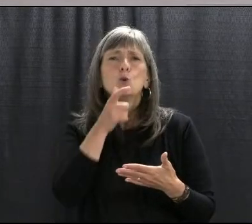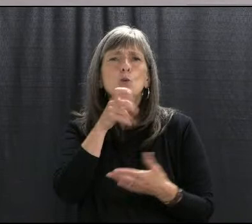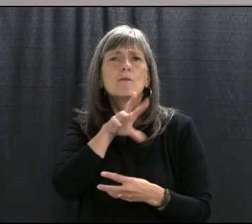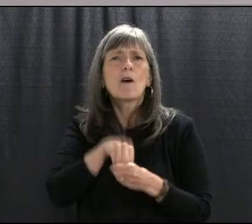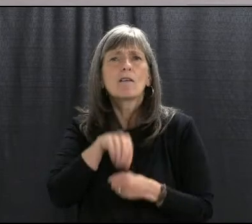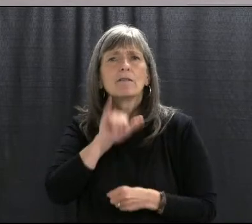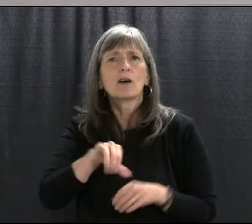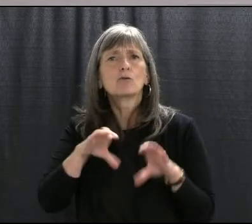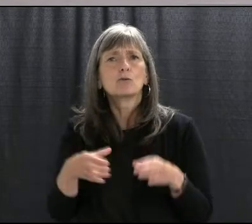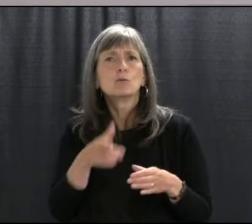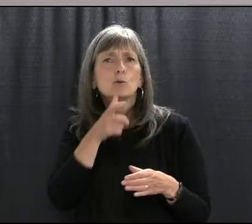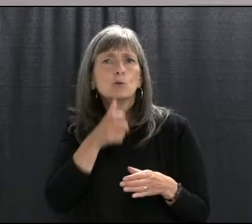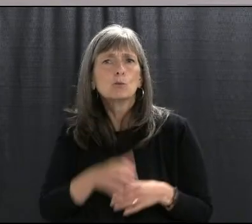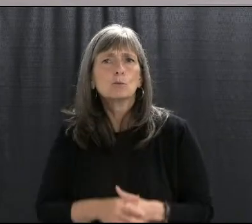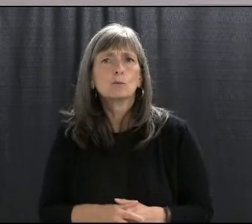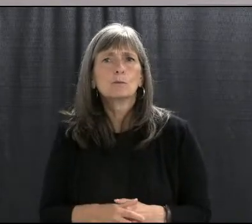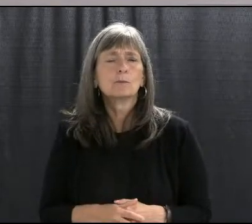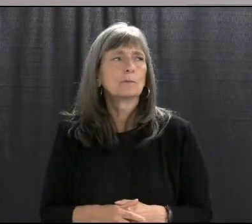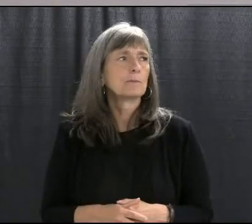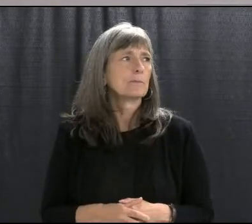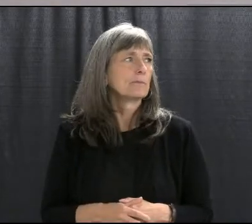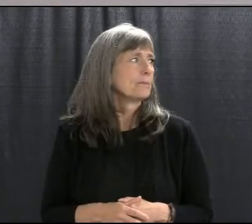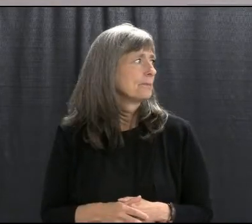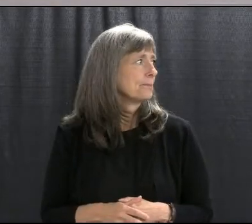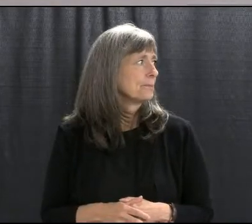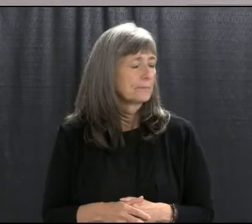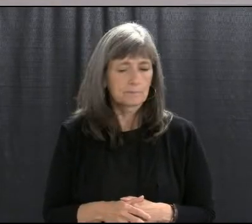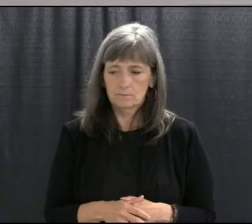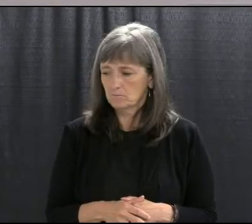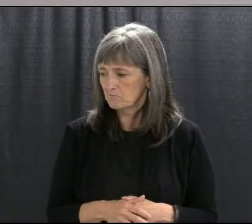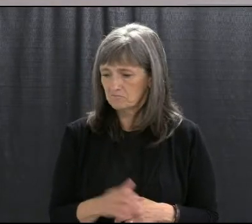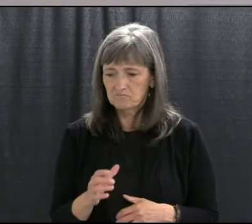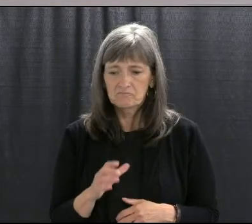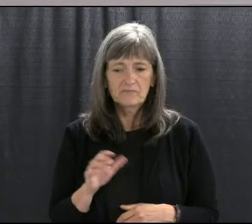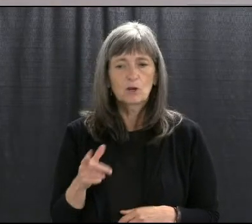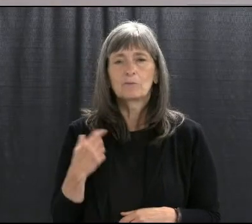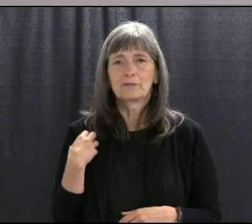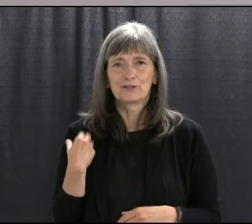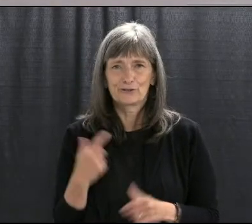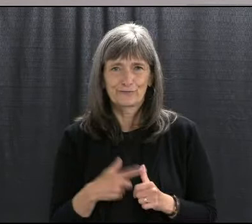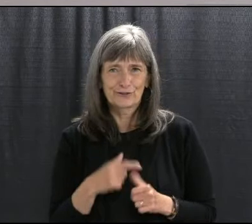You're on the spot. Cassie, do you want me to go ahead or do you want to go ahead? You start us off.